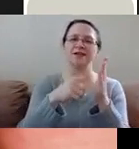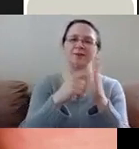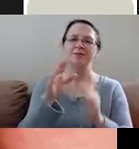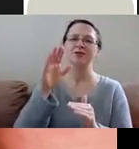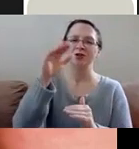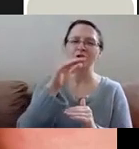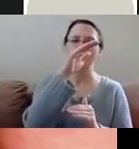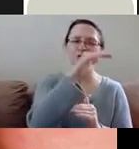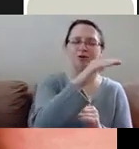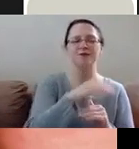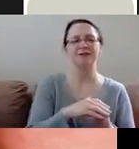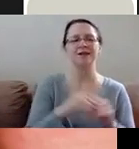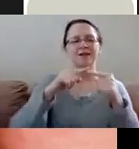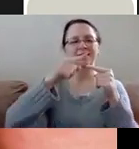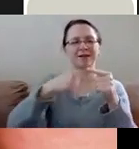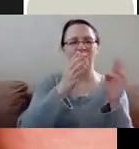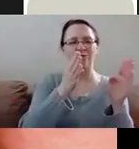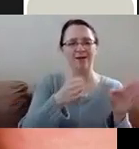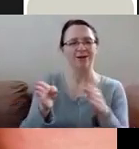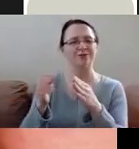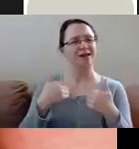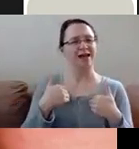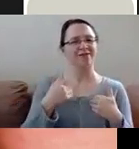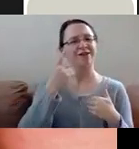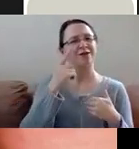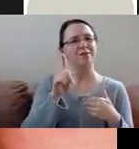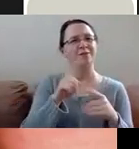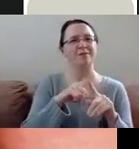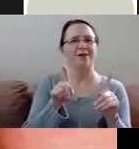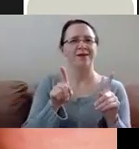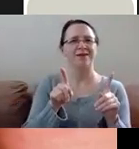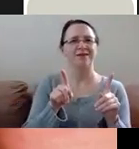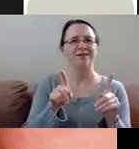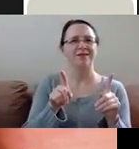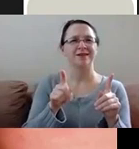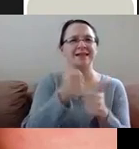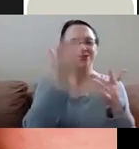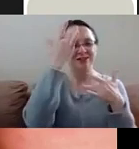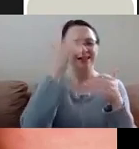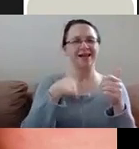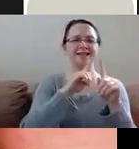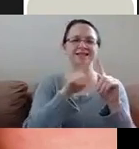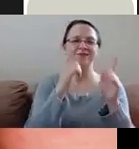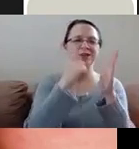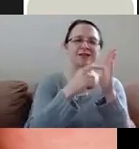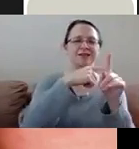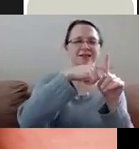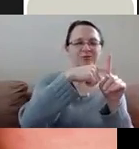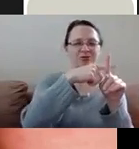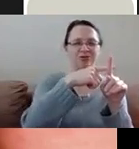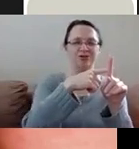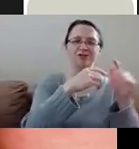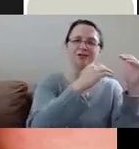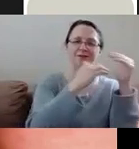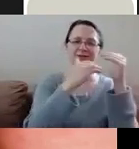are cyclical patterns to them, but characterizing them, and for all we know, they might differ for different diseases. We know like Parkinson's and other diseases have